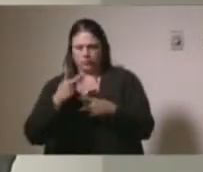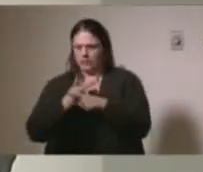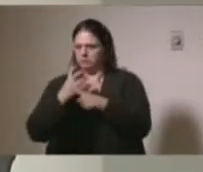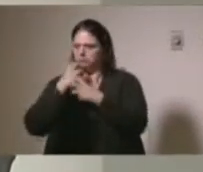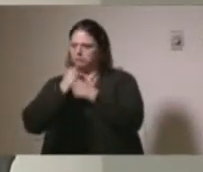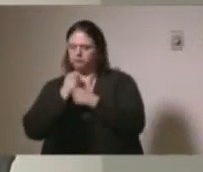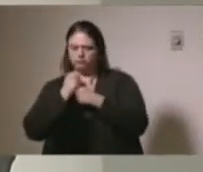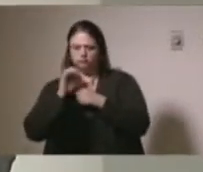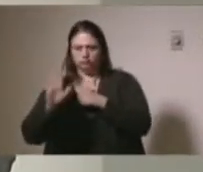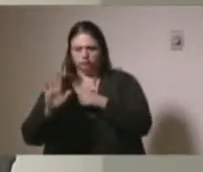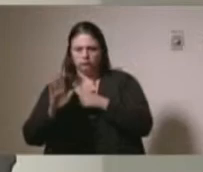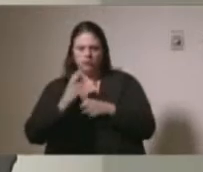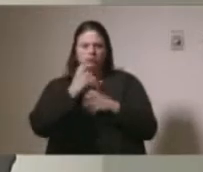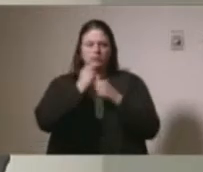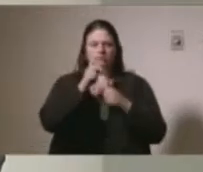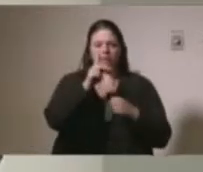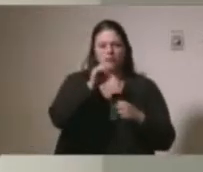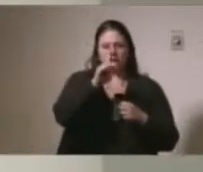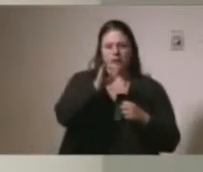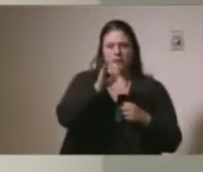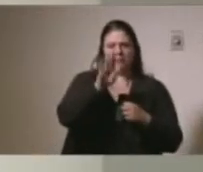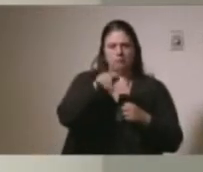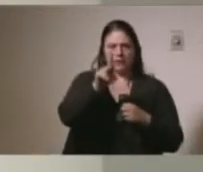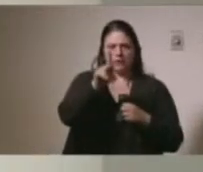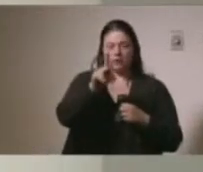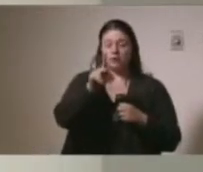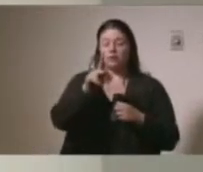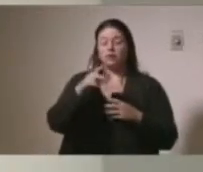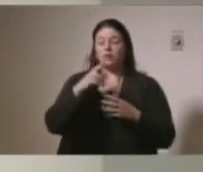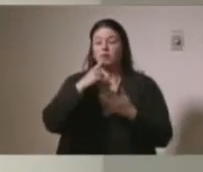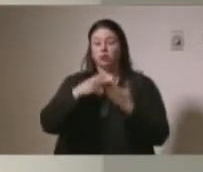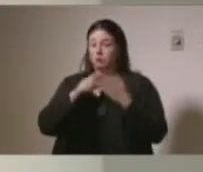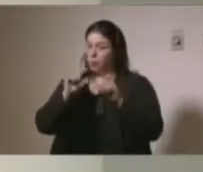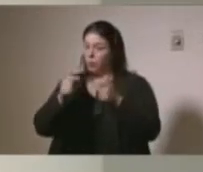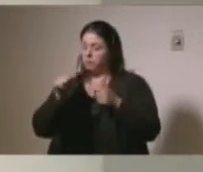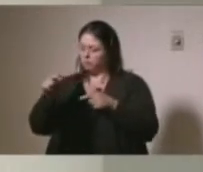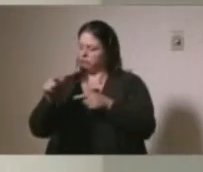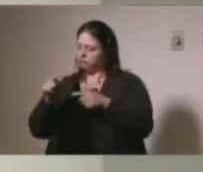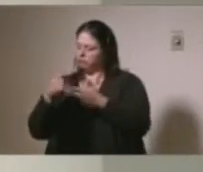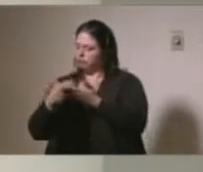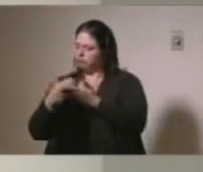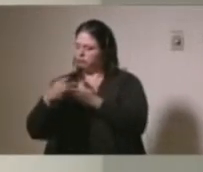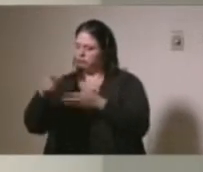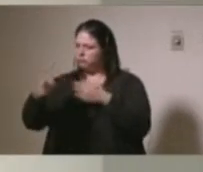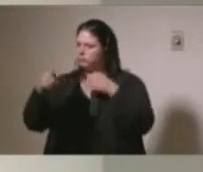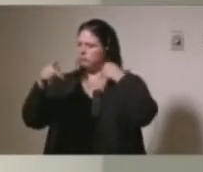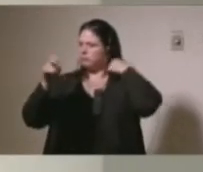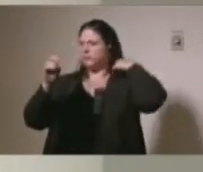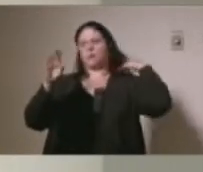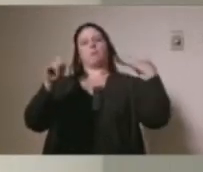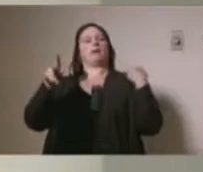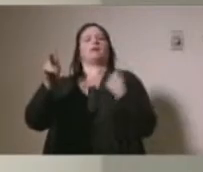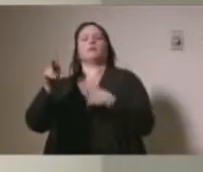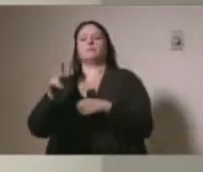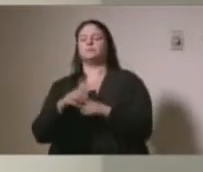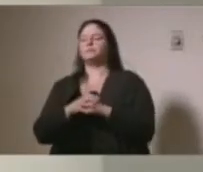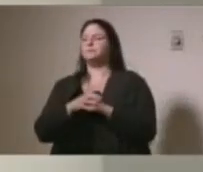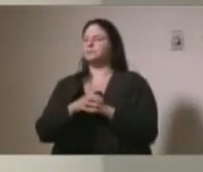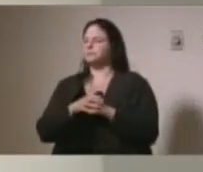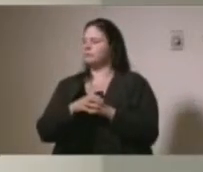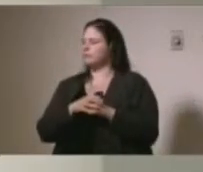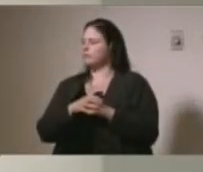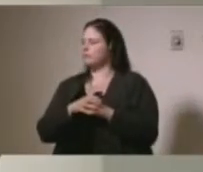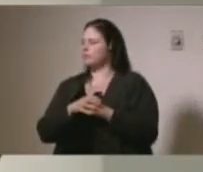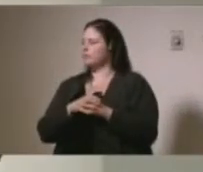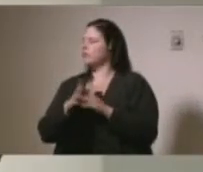committed for the long term, and by the group I mean New Zealand Post Group. This is demonstrated by the commitment of